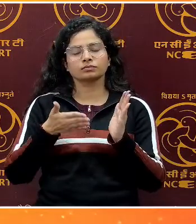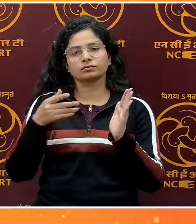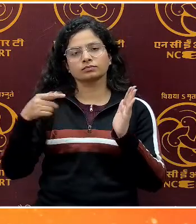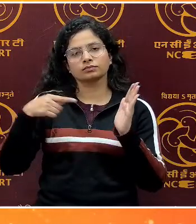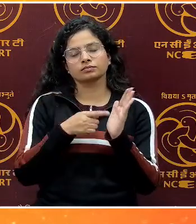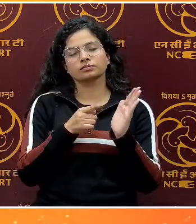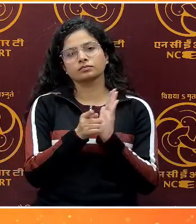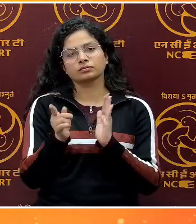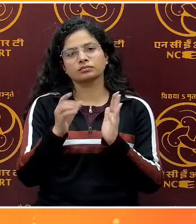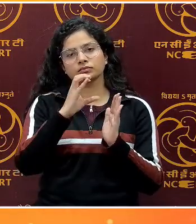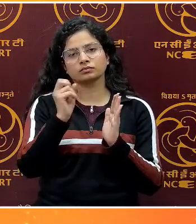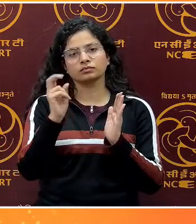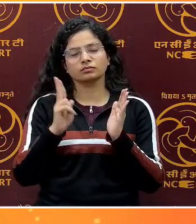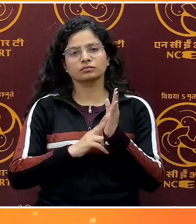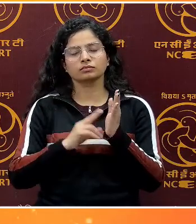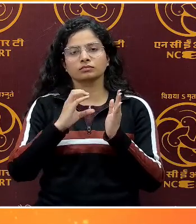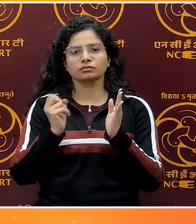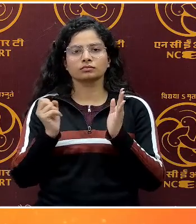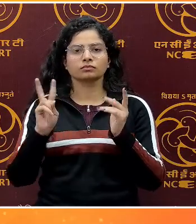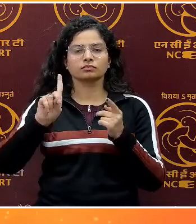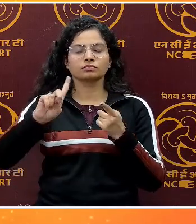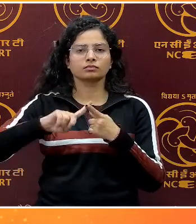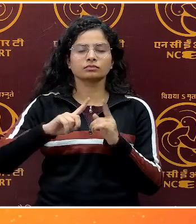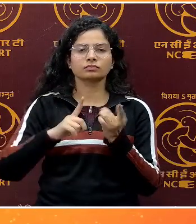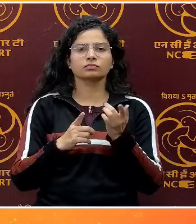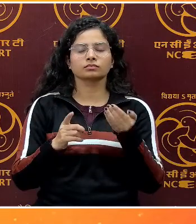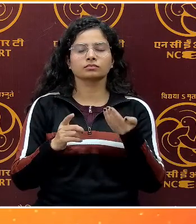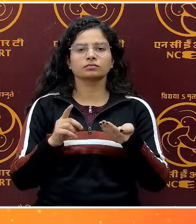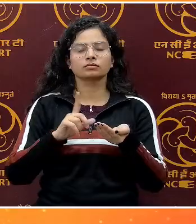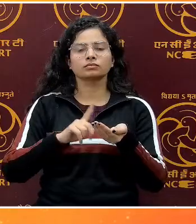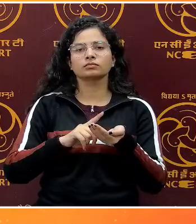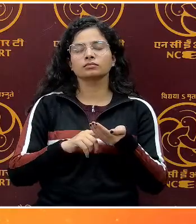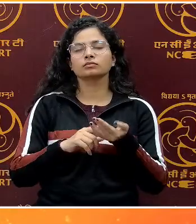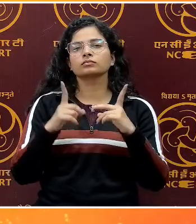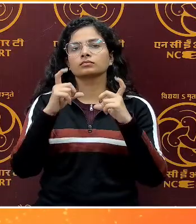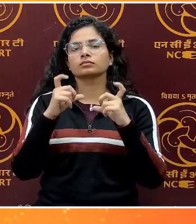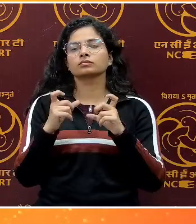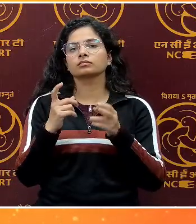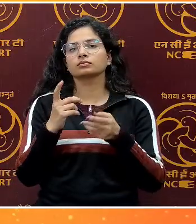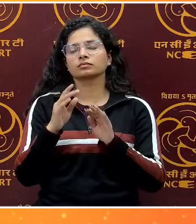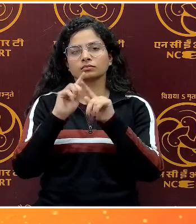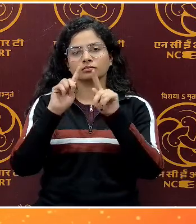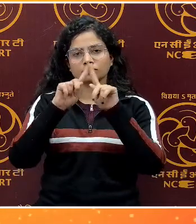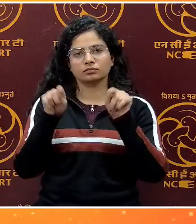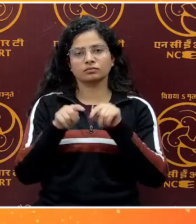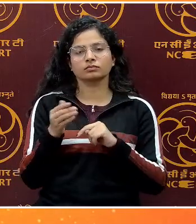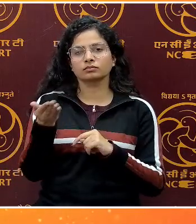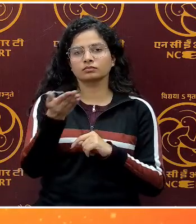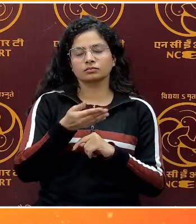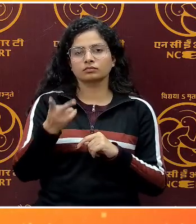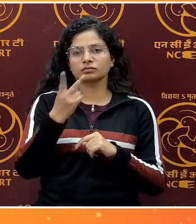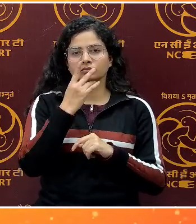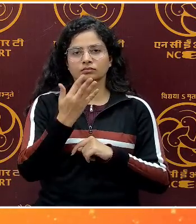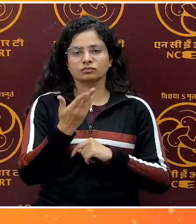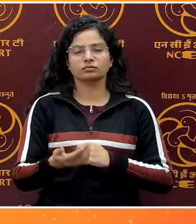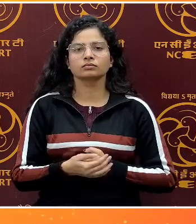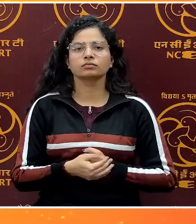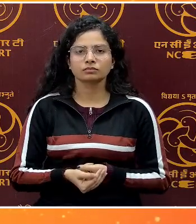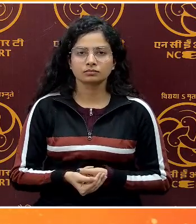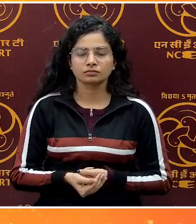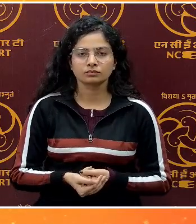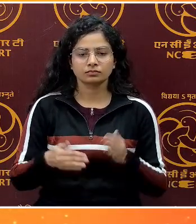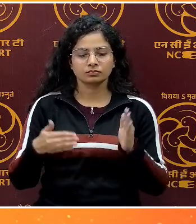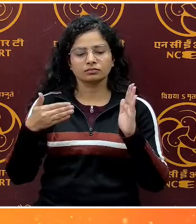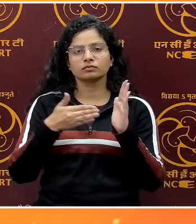for concave, the reflecting surface comes outside. Now in this picture also you can see over here in this image. So the